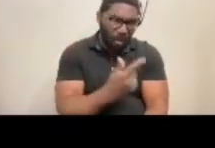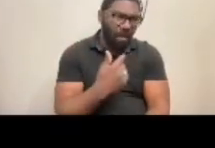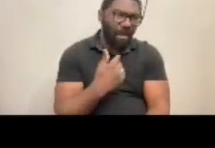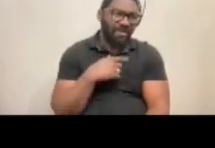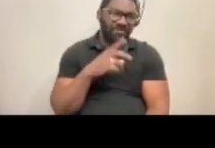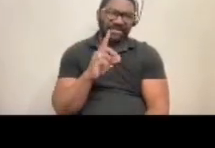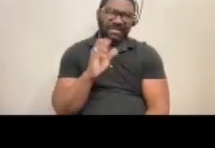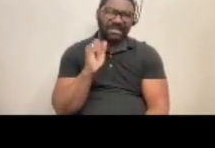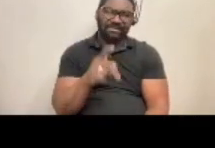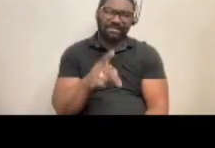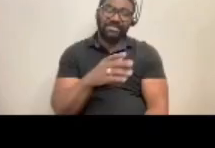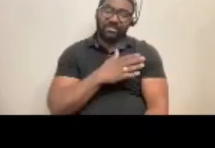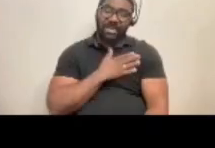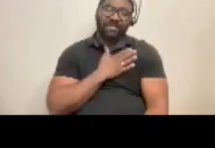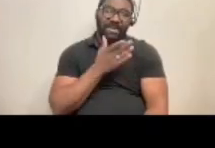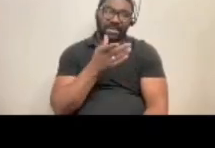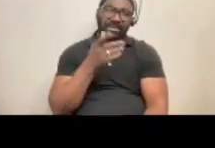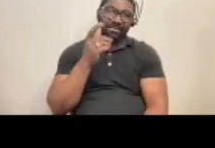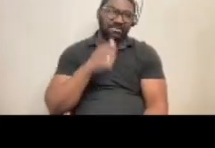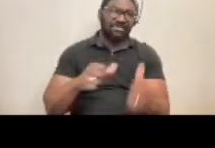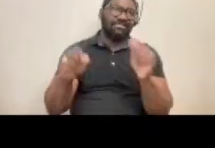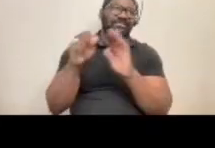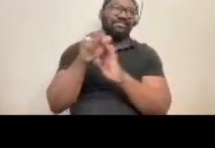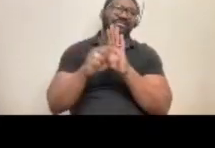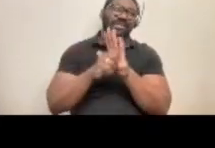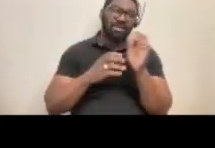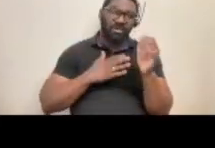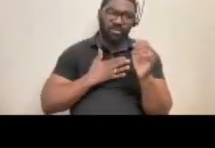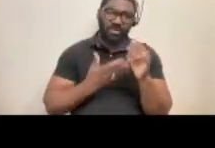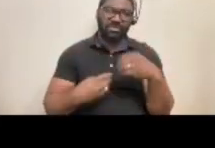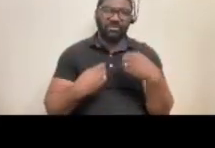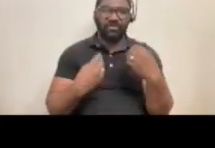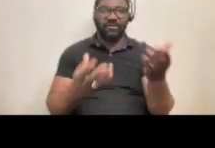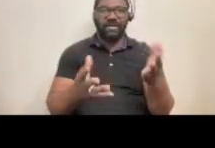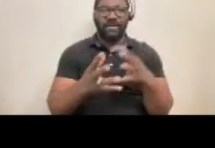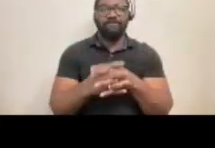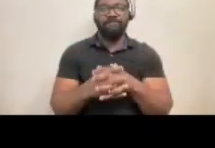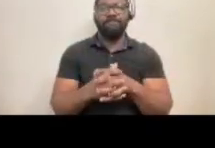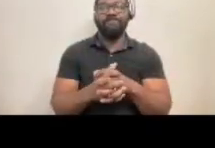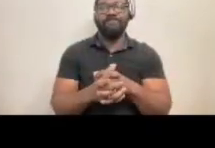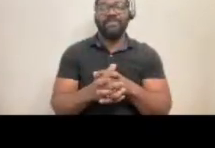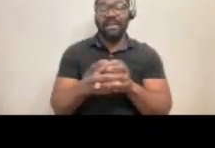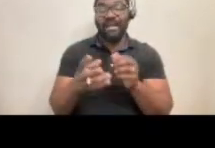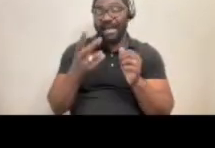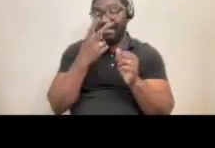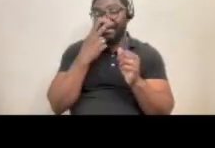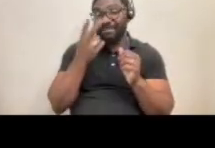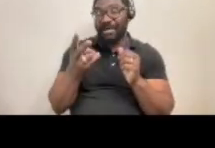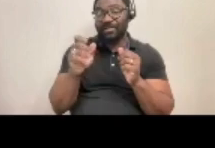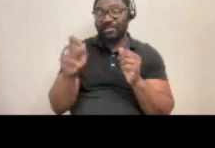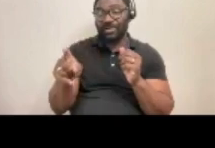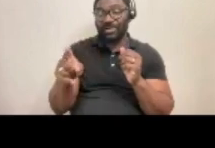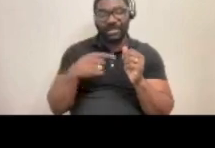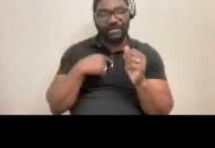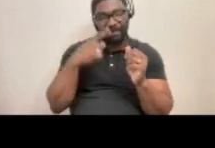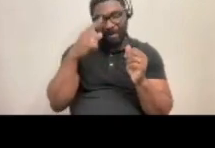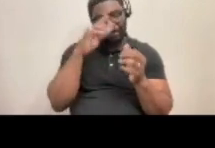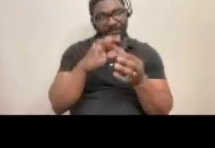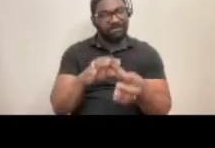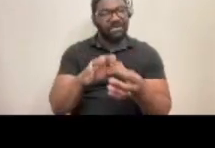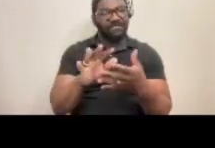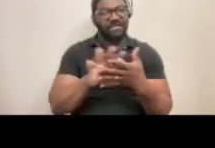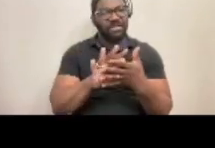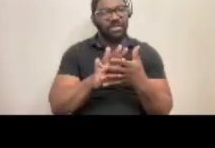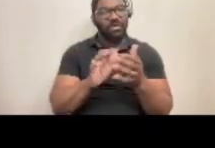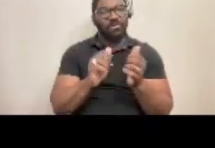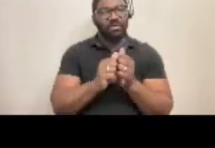really glad that you're able to get that from the top. Uh, so I saw this question and it made me think of the video with Rachel, which I love that video, by the way, especially because I